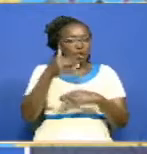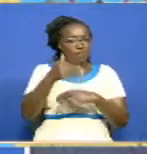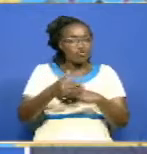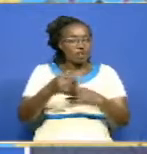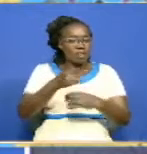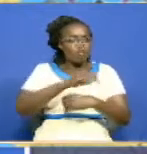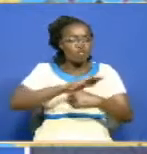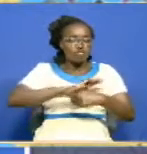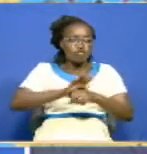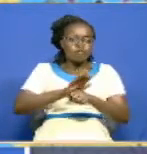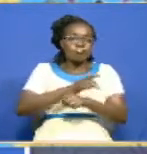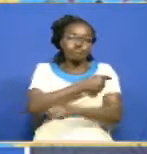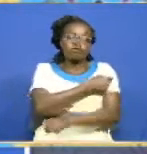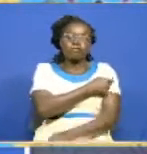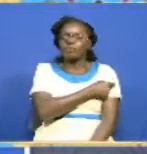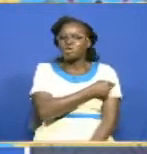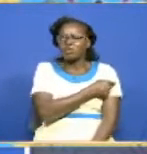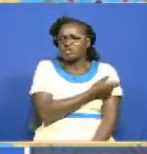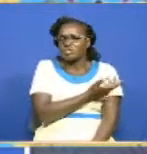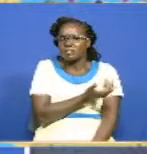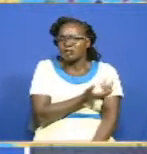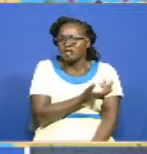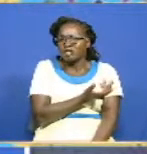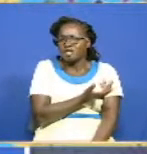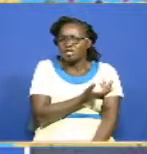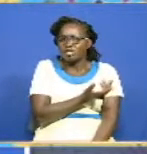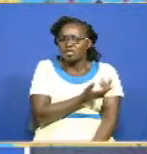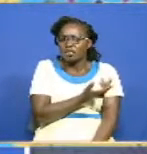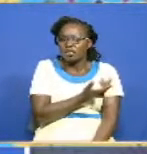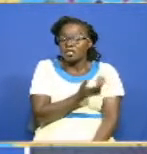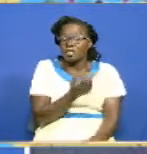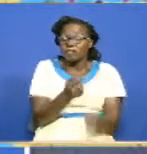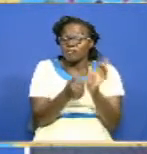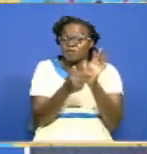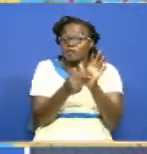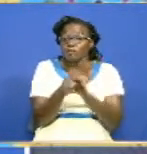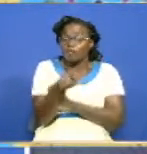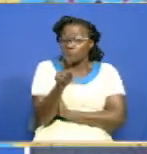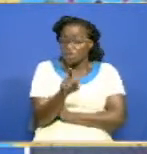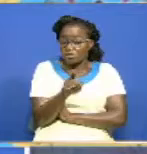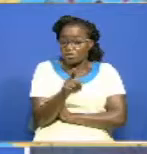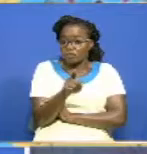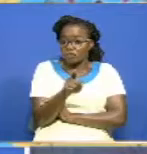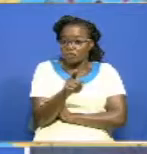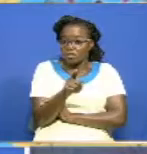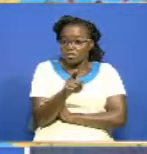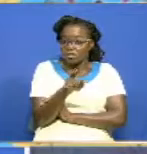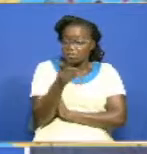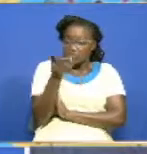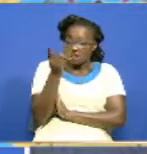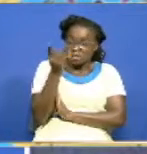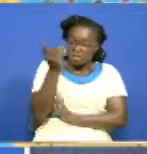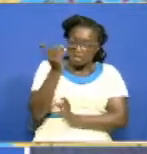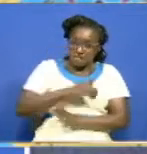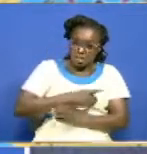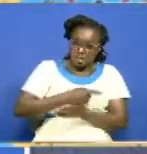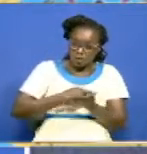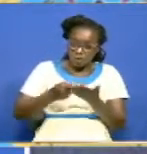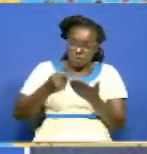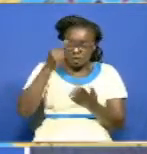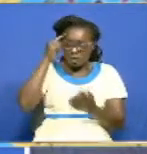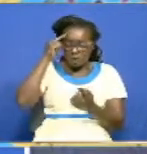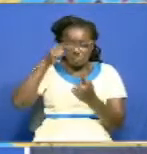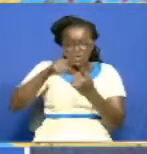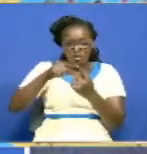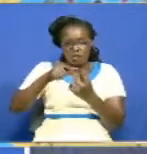vaccinating. Now, you will get, if you get exposed a day, a week, towards